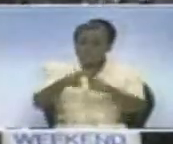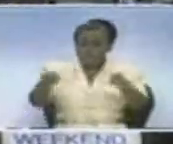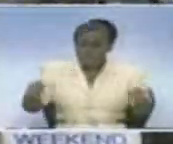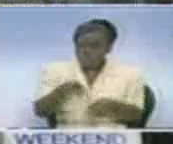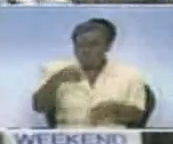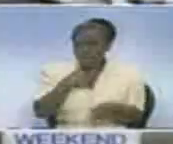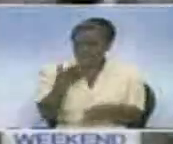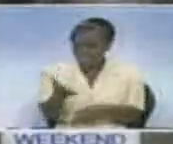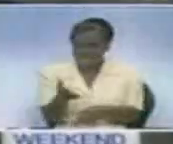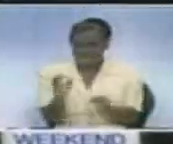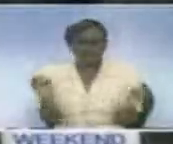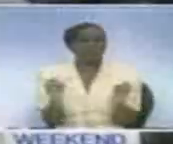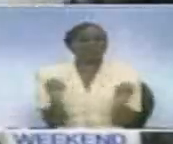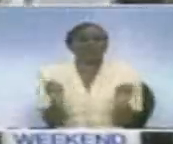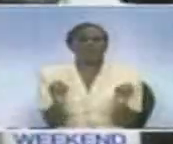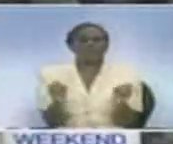No.